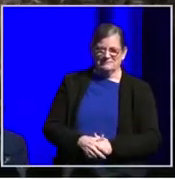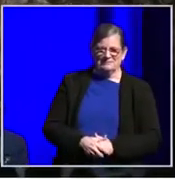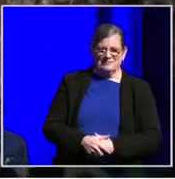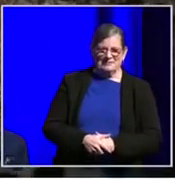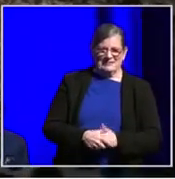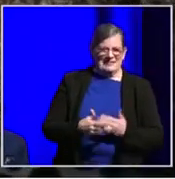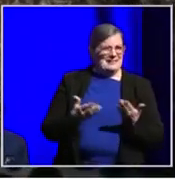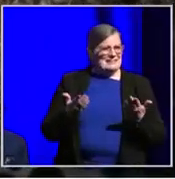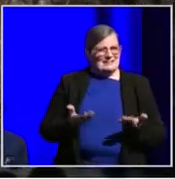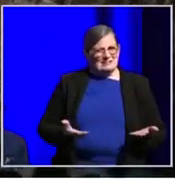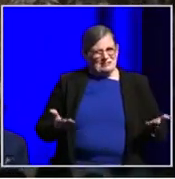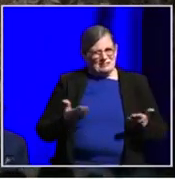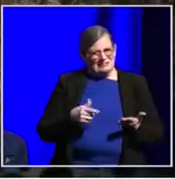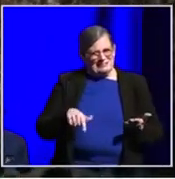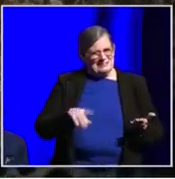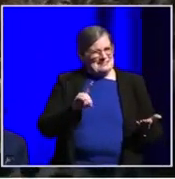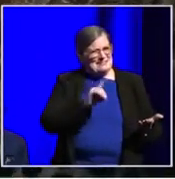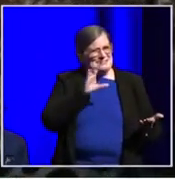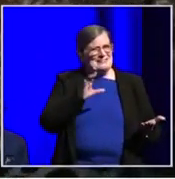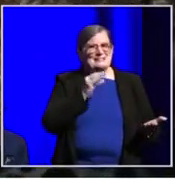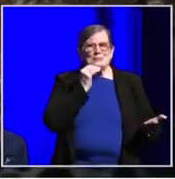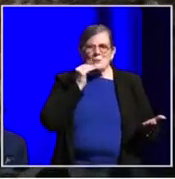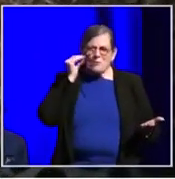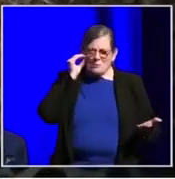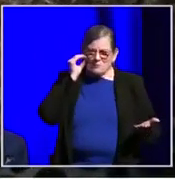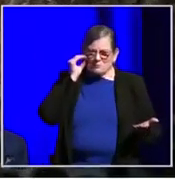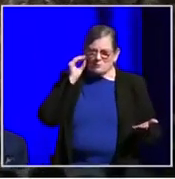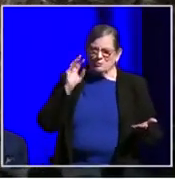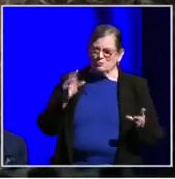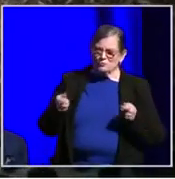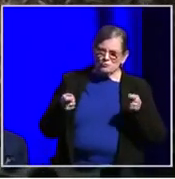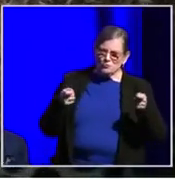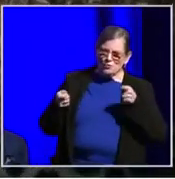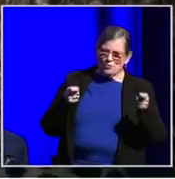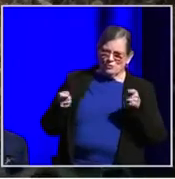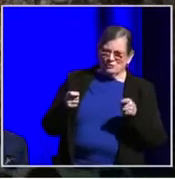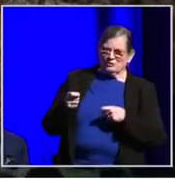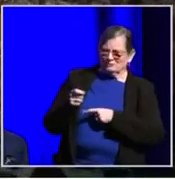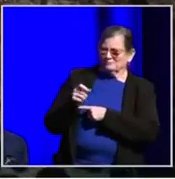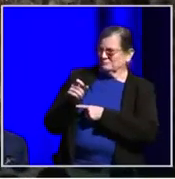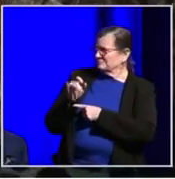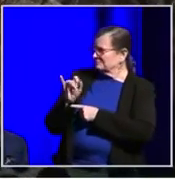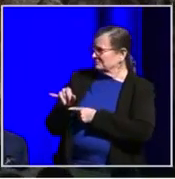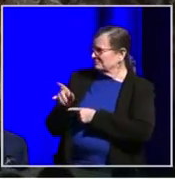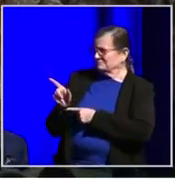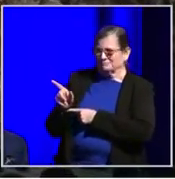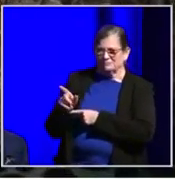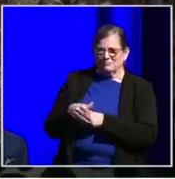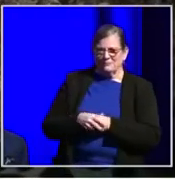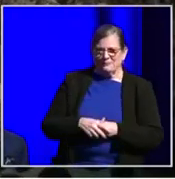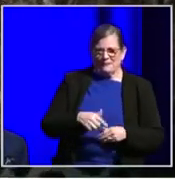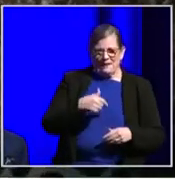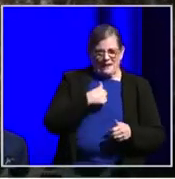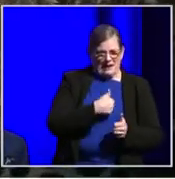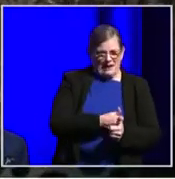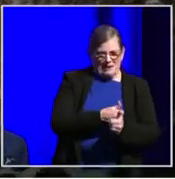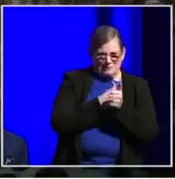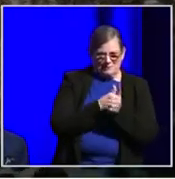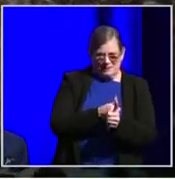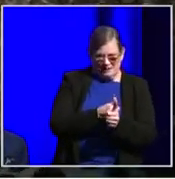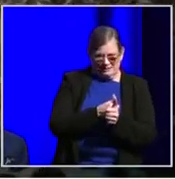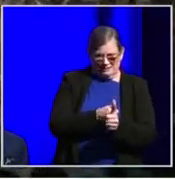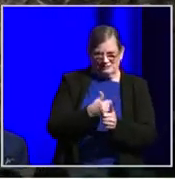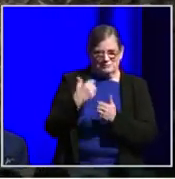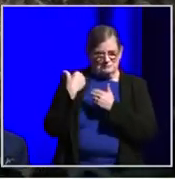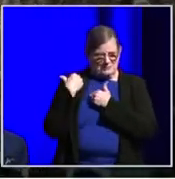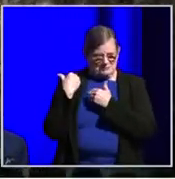of Columbia Home Rule Act. And the District of Columbia Home Rule Act. And will faithfully discharge the duties. And will faithfully discharge the